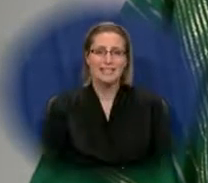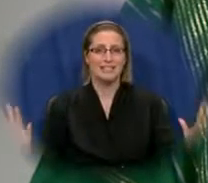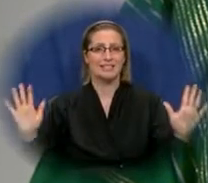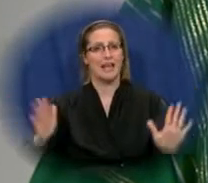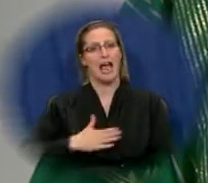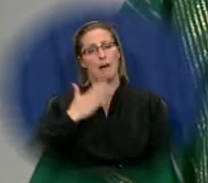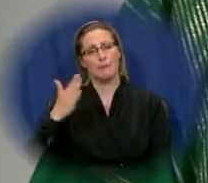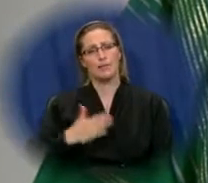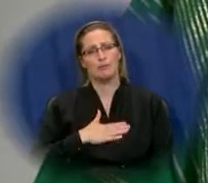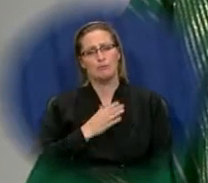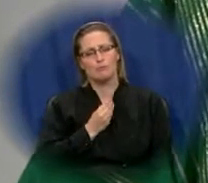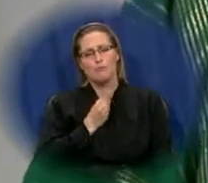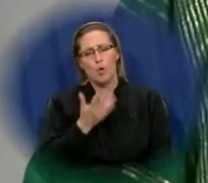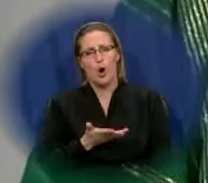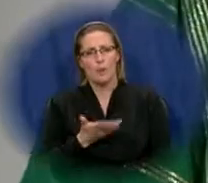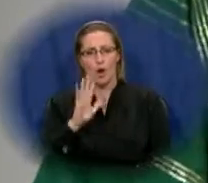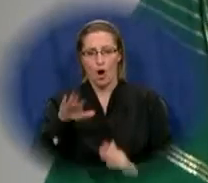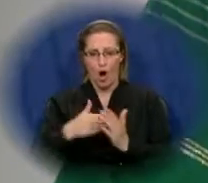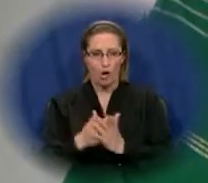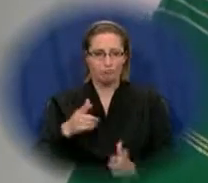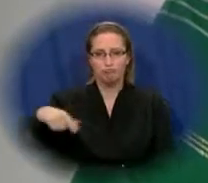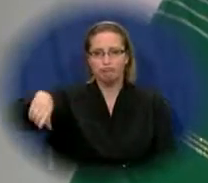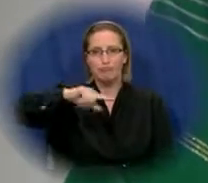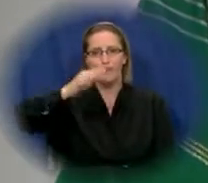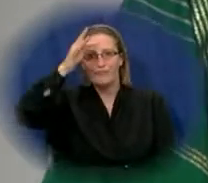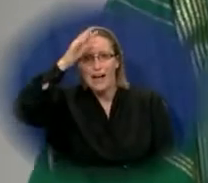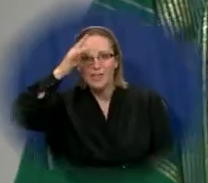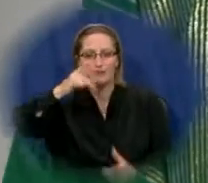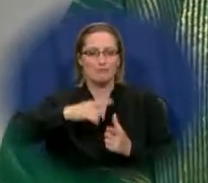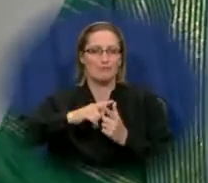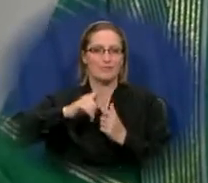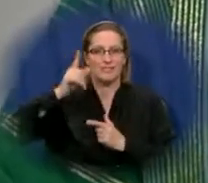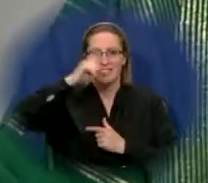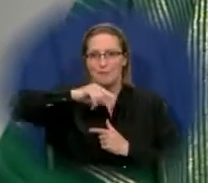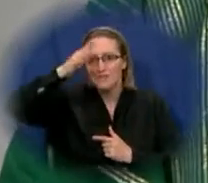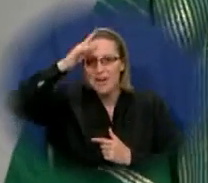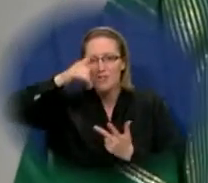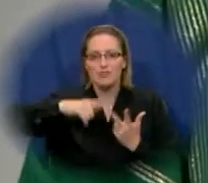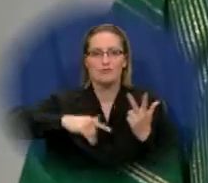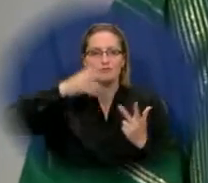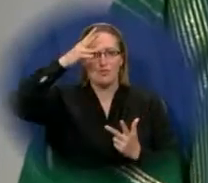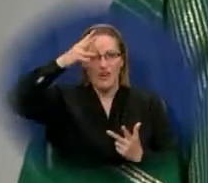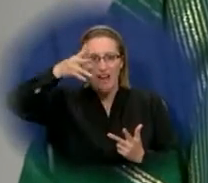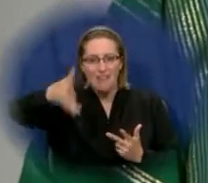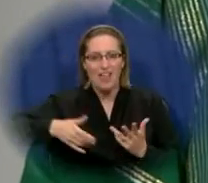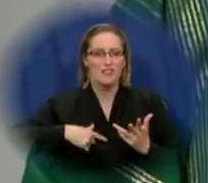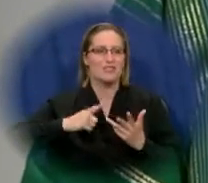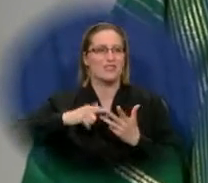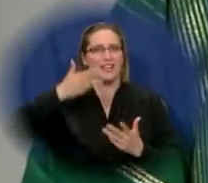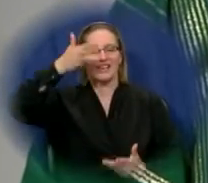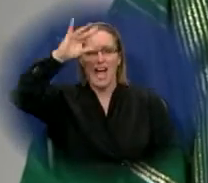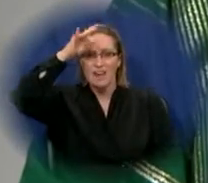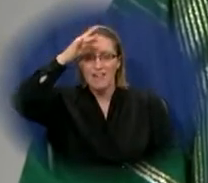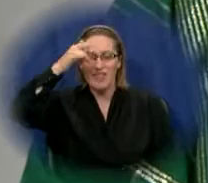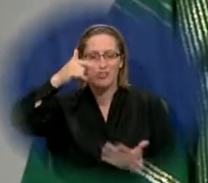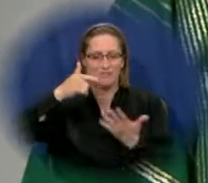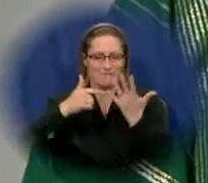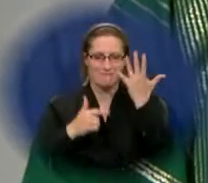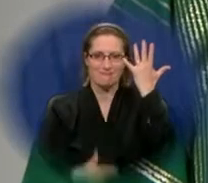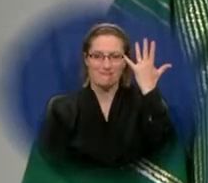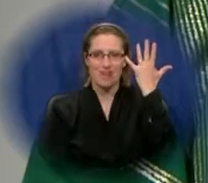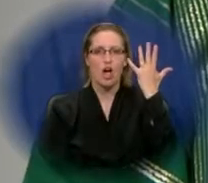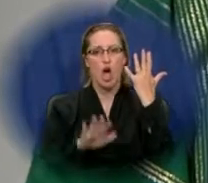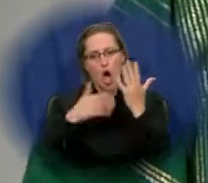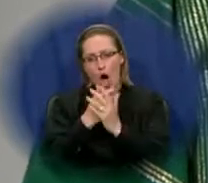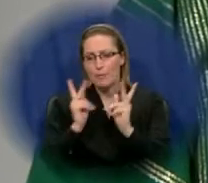happy greeting to all of our fathers, our stepfathers, our grandfathers, our godfathers, and those who